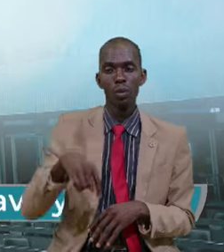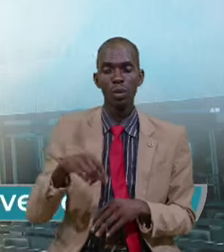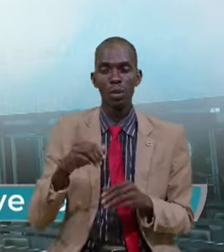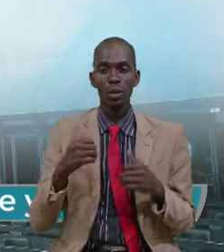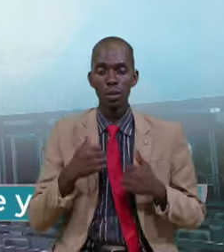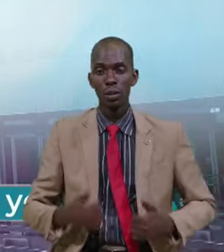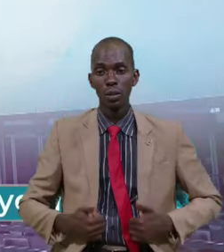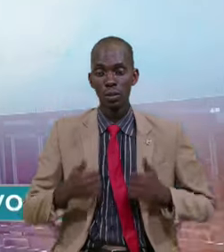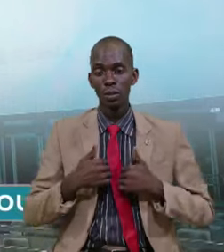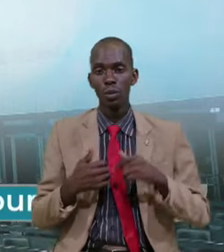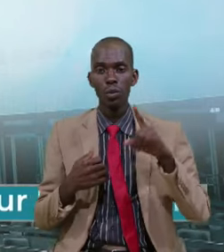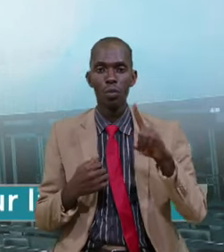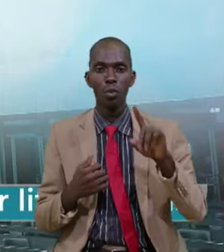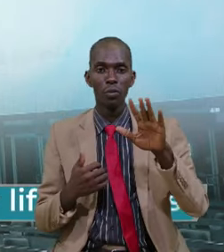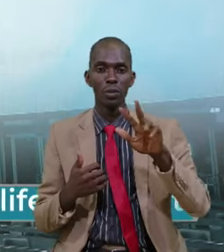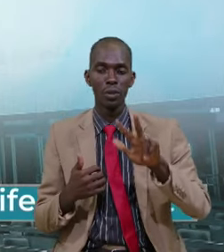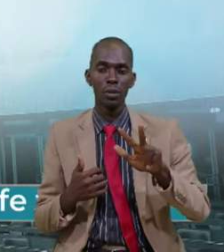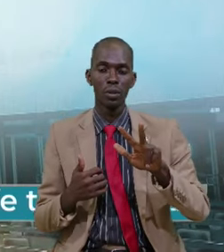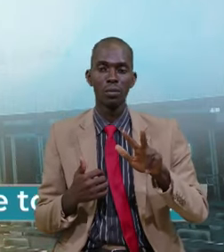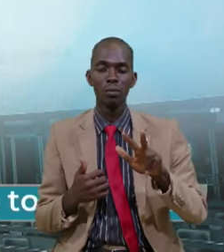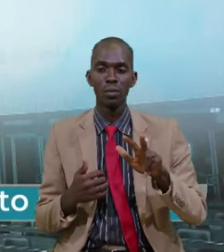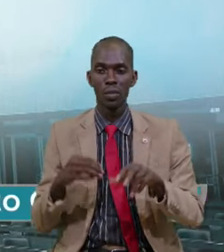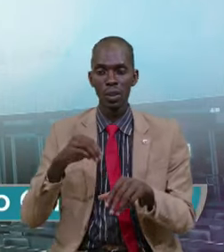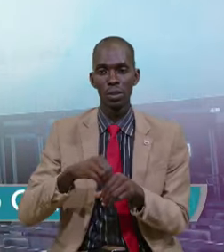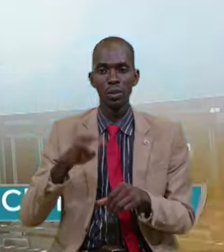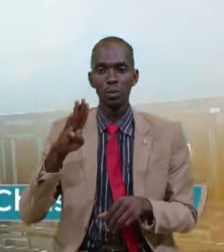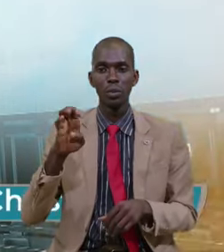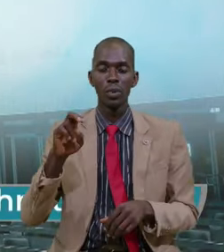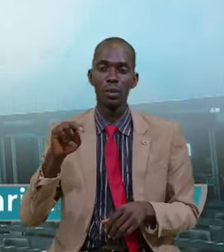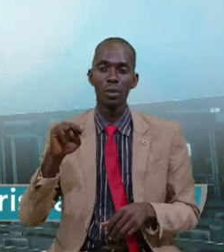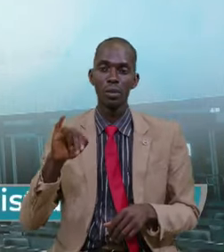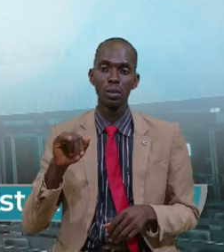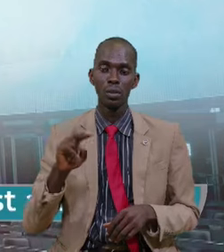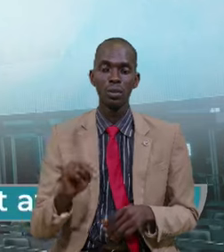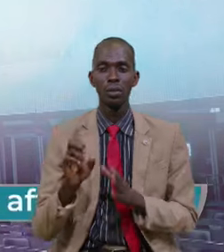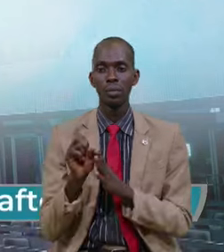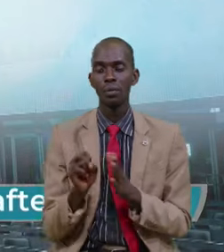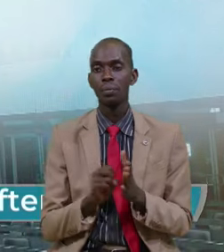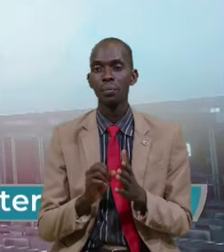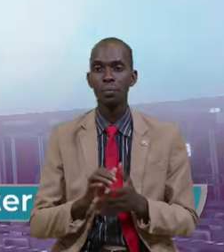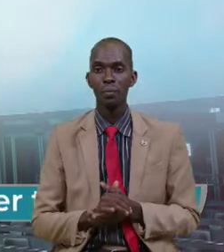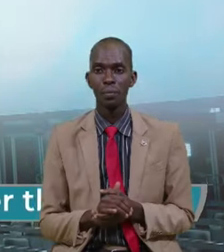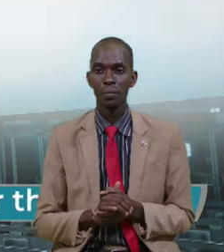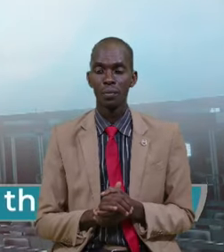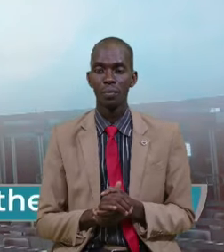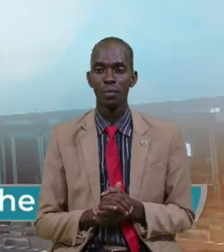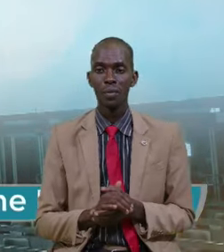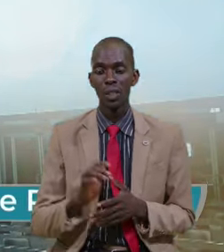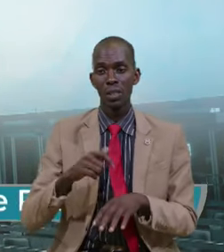153 Ekewa Road here in Benin. Time, 3 p.m.